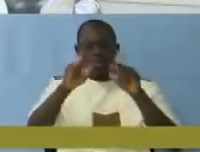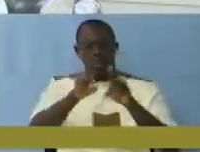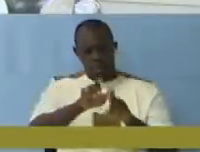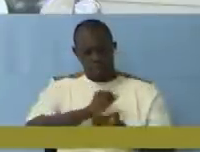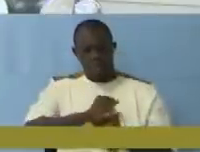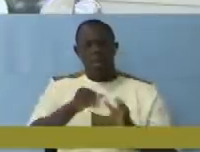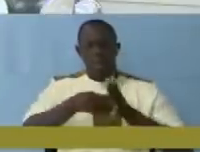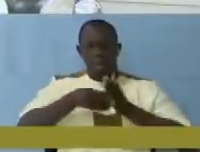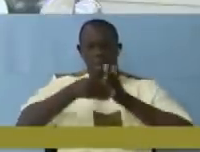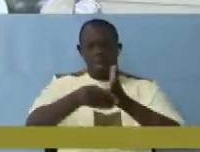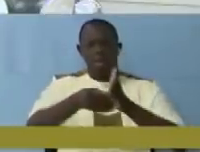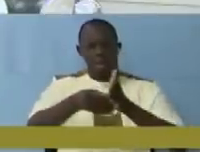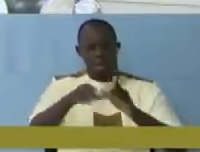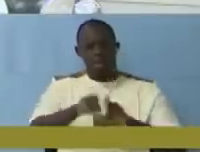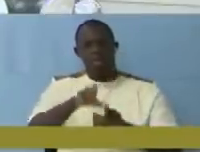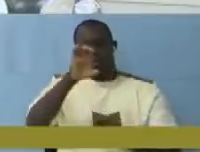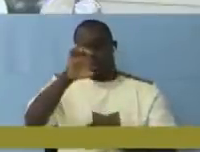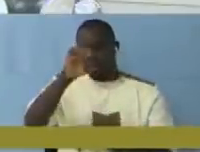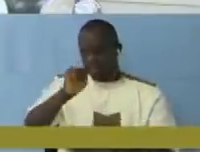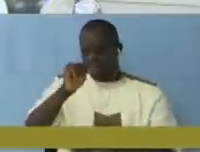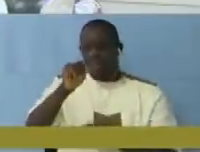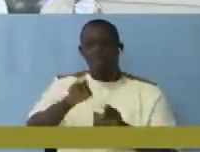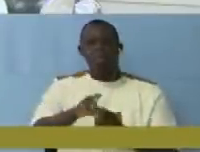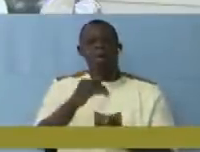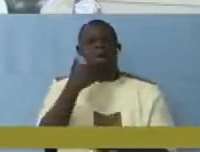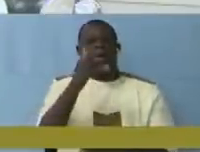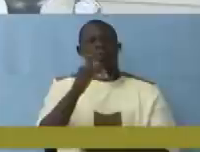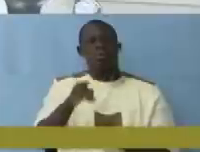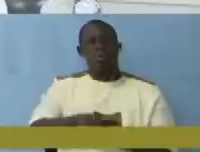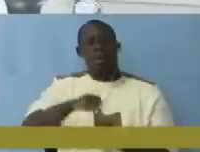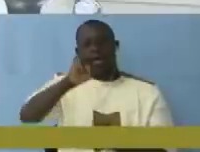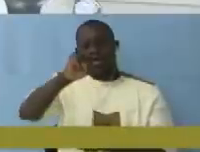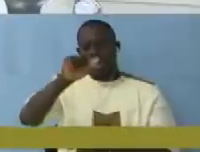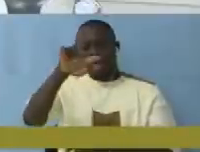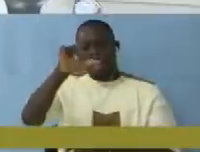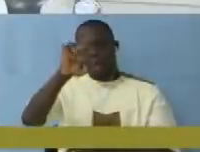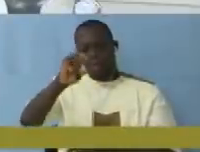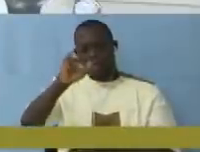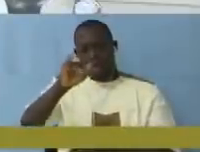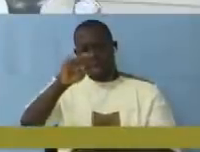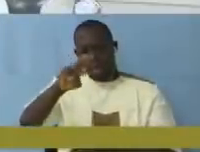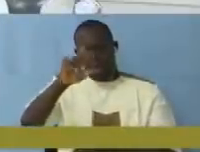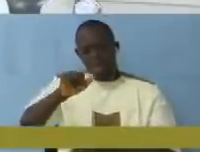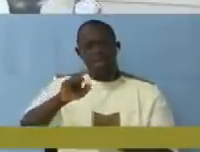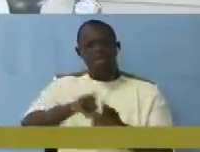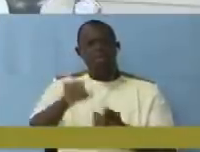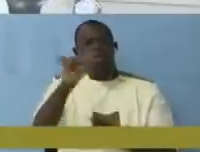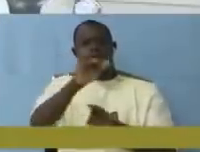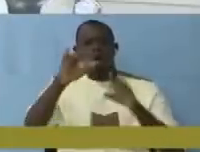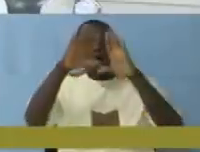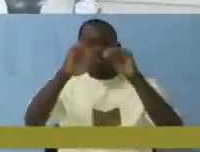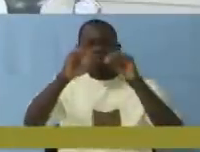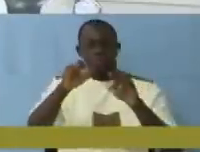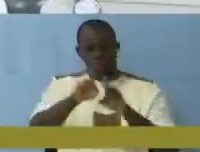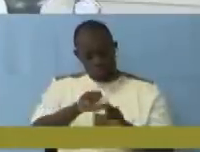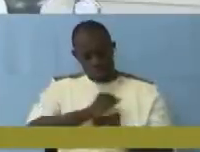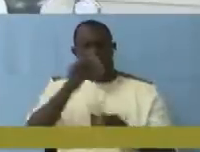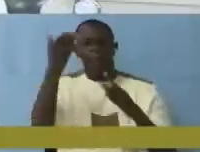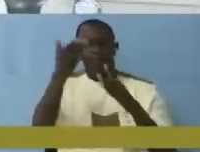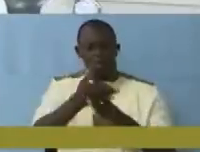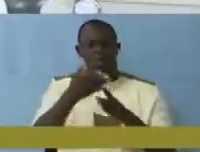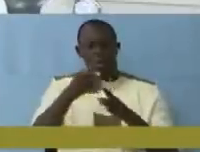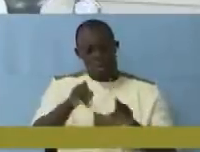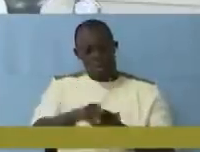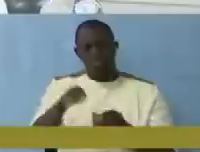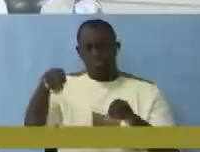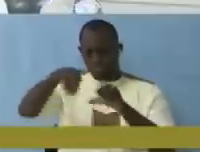Salmina Drame? Salmina Drame. Sal, I believe he was with CE. Exactly. So this was a CE operation. So that has nothing to do